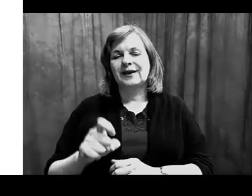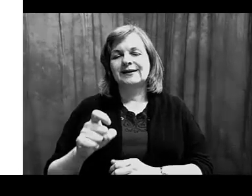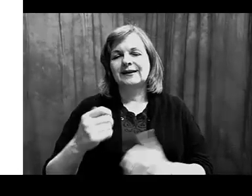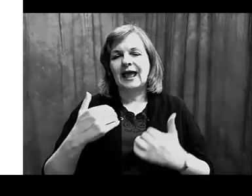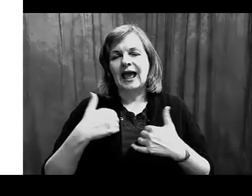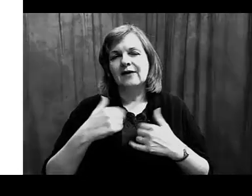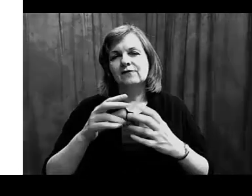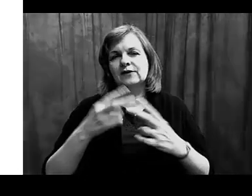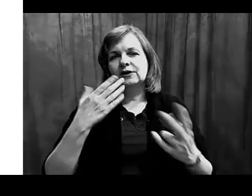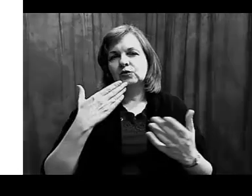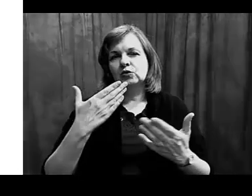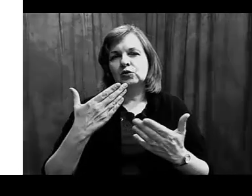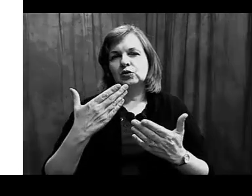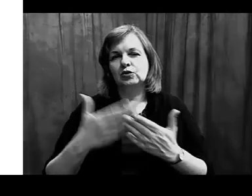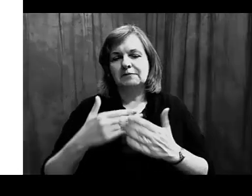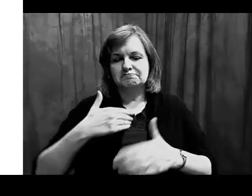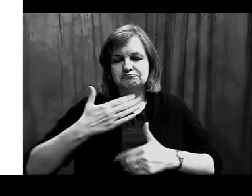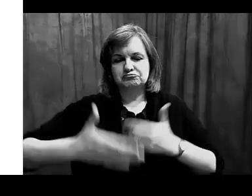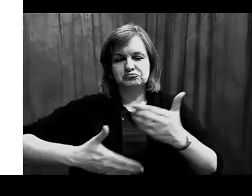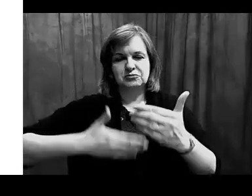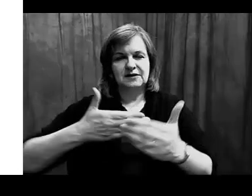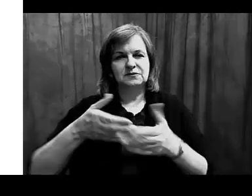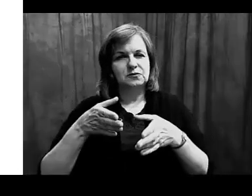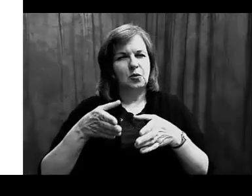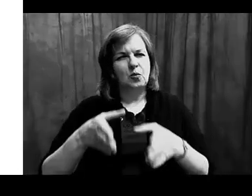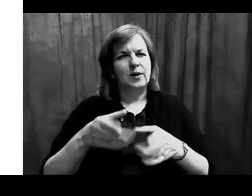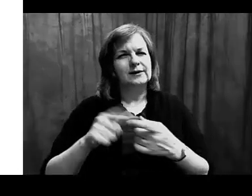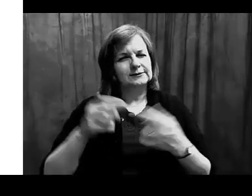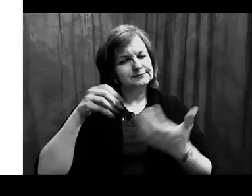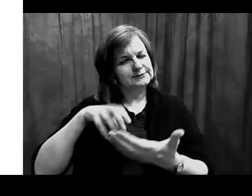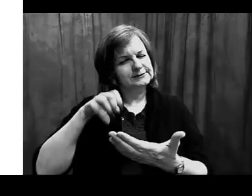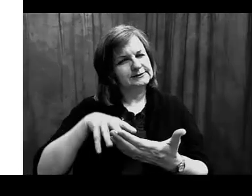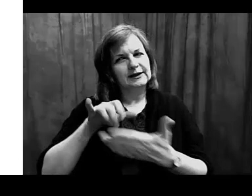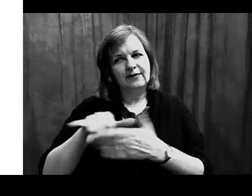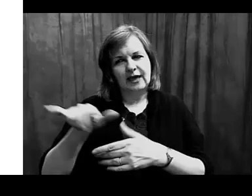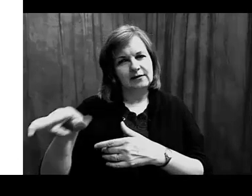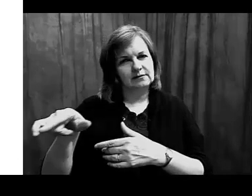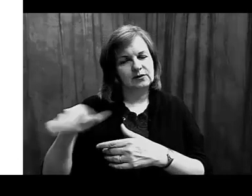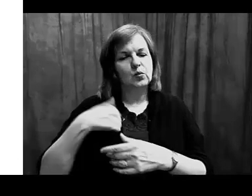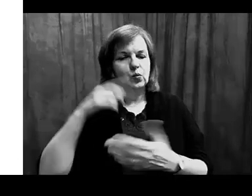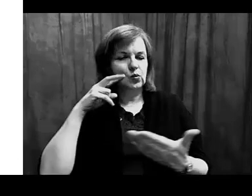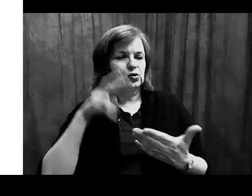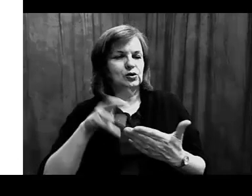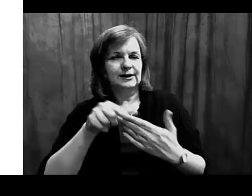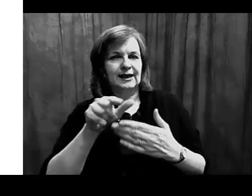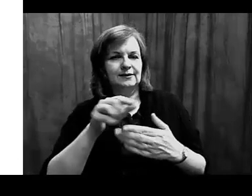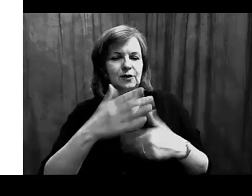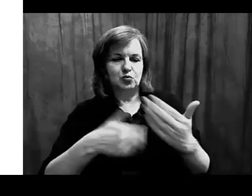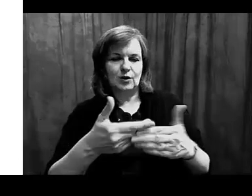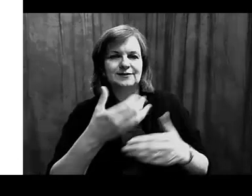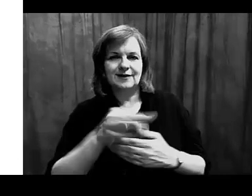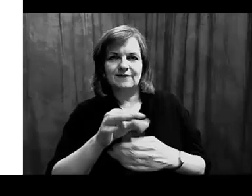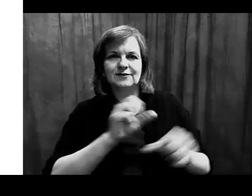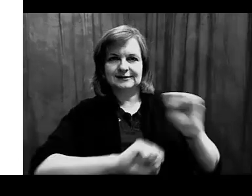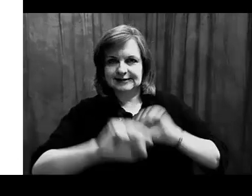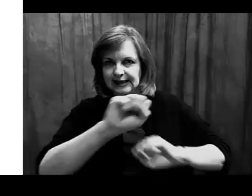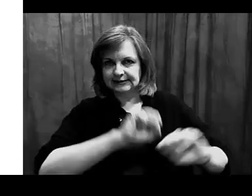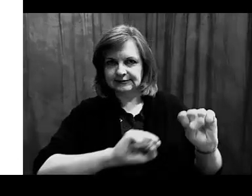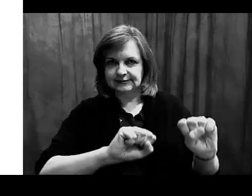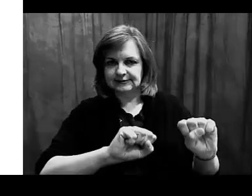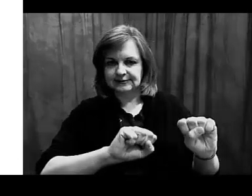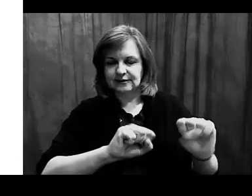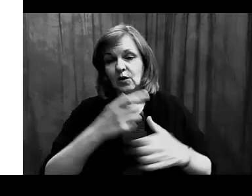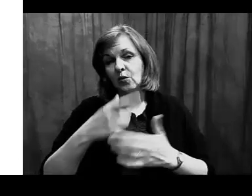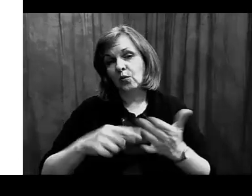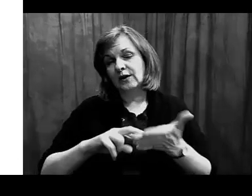we have to have a very good process in place to study that. So we'll look at the process of science